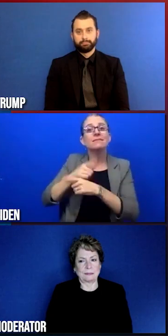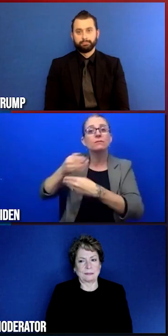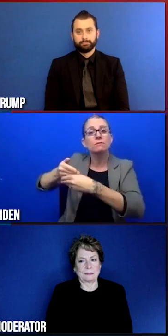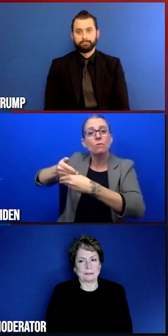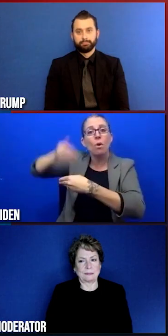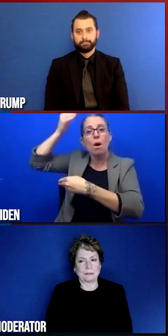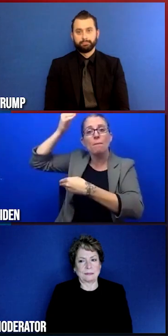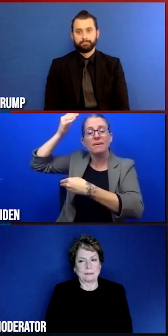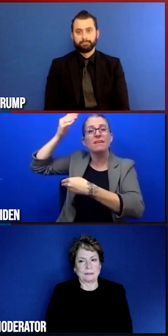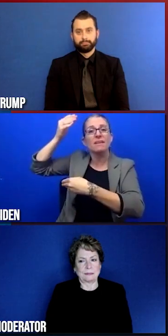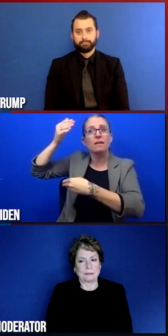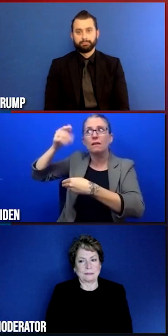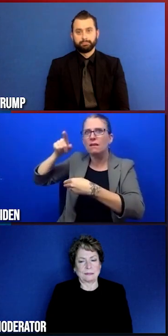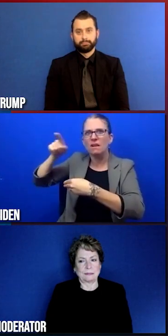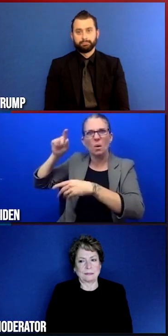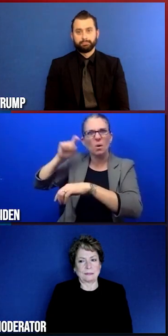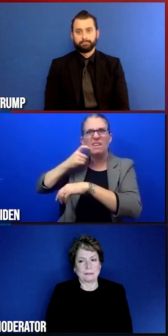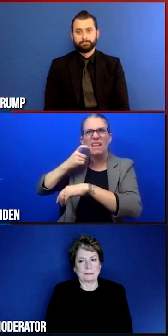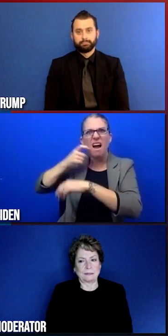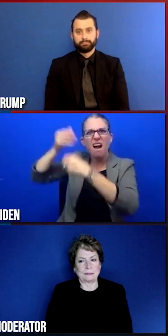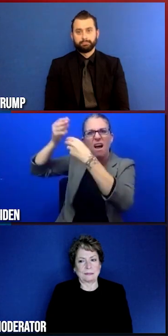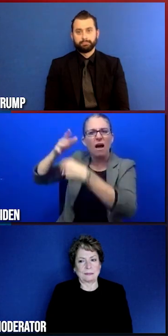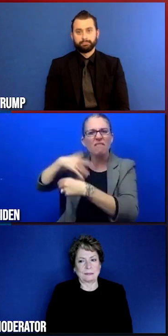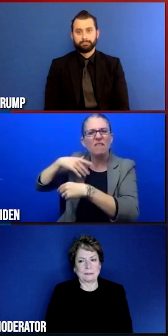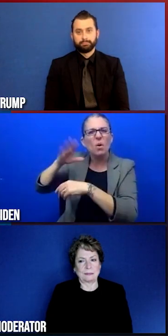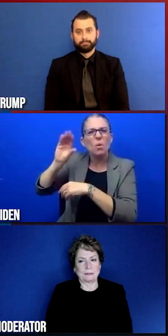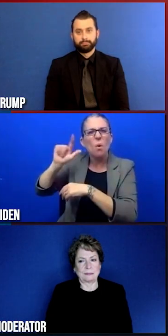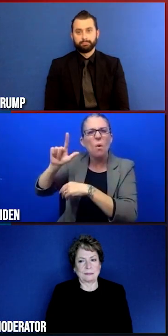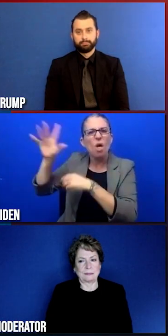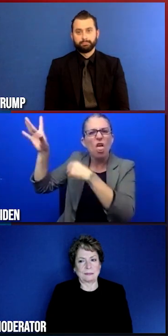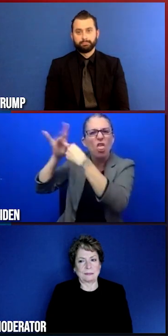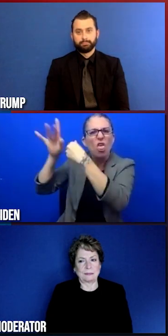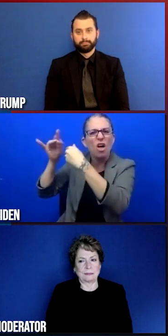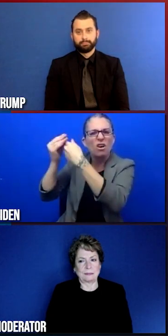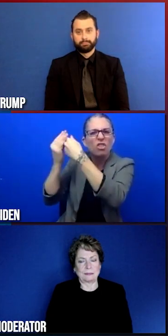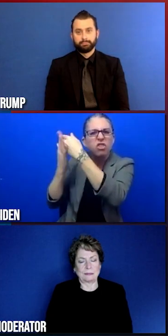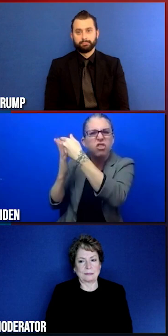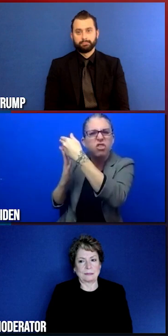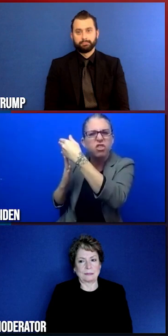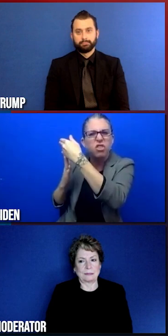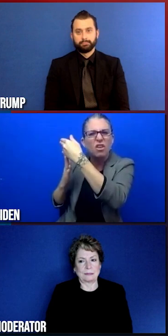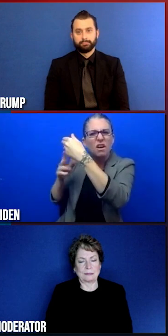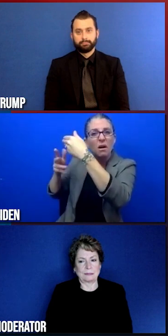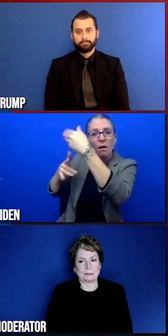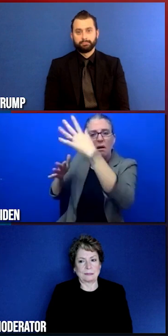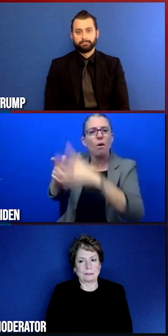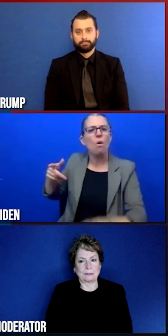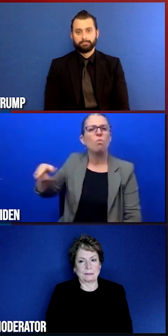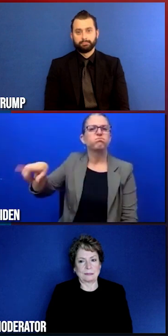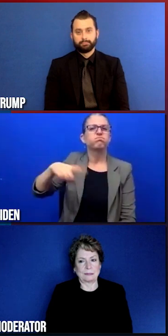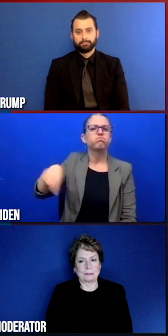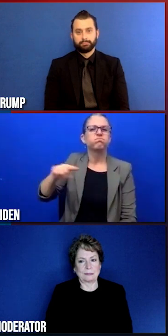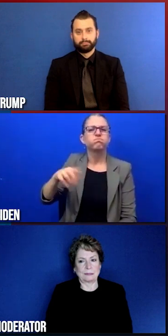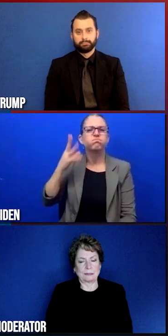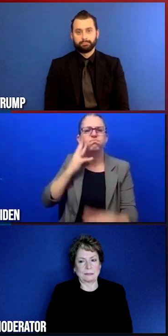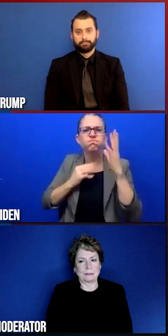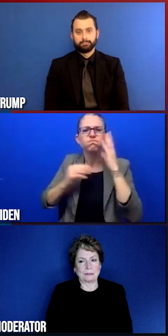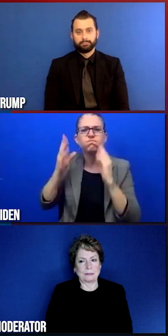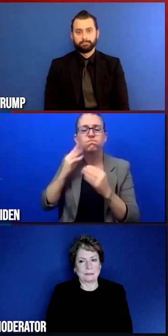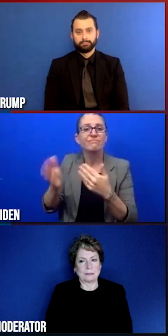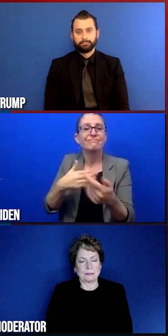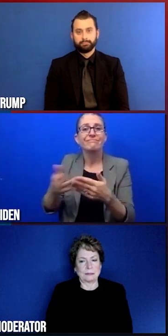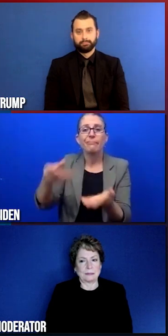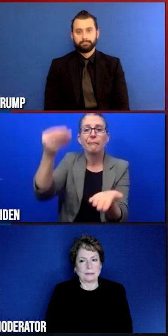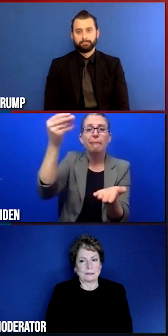frontline communities, it doesn't matter what you're paying them, it matters how you keep them safe. What do? And you impose restrictions on the